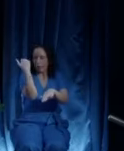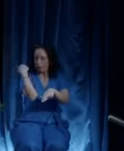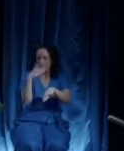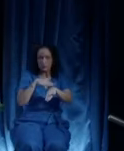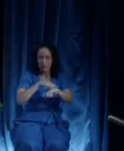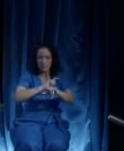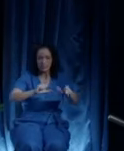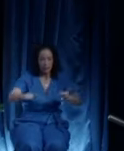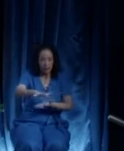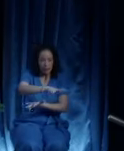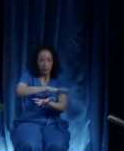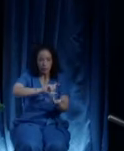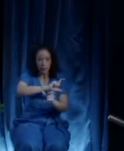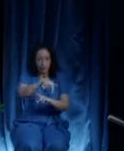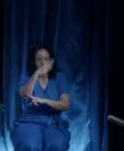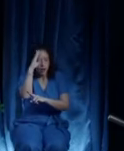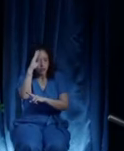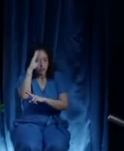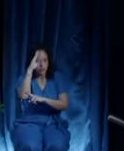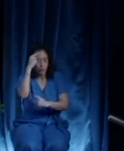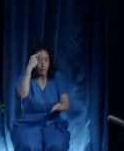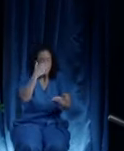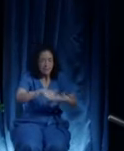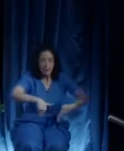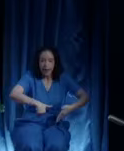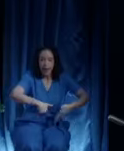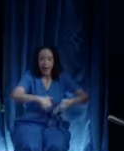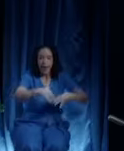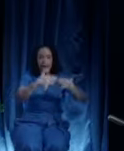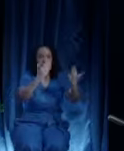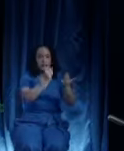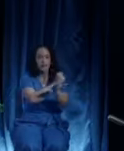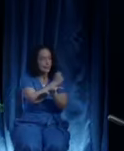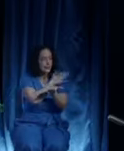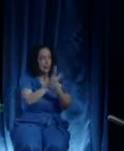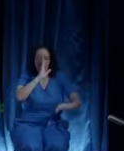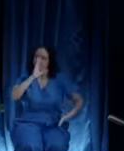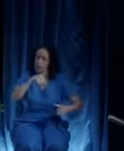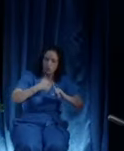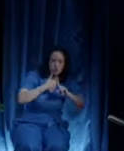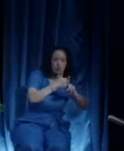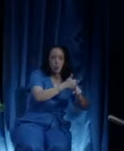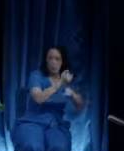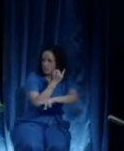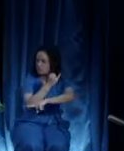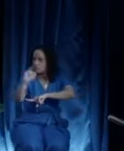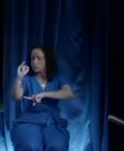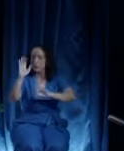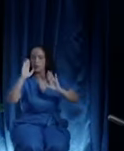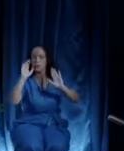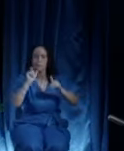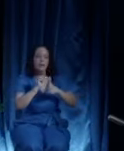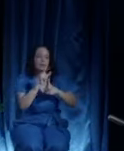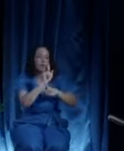it's quite dangerous to believe really anything that's remotely on an extreme edge of anything. So actually, you want to